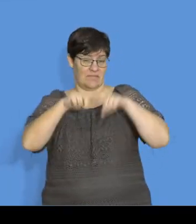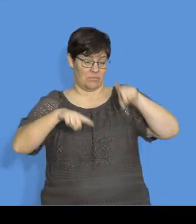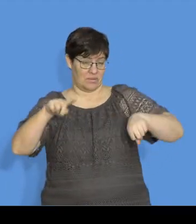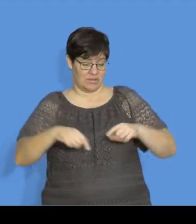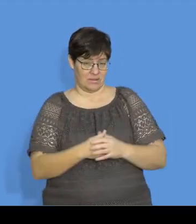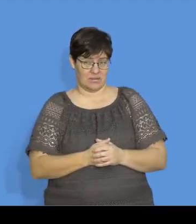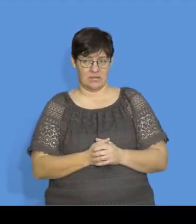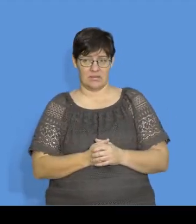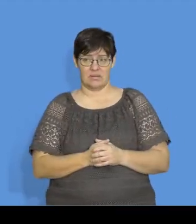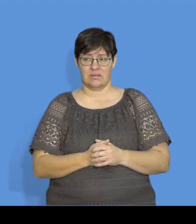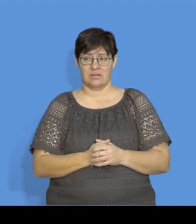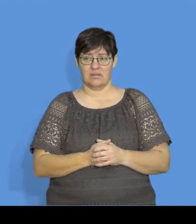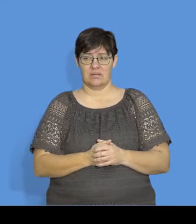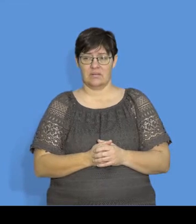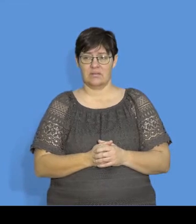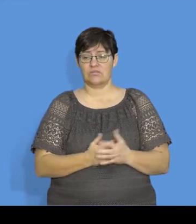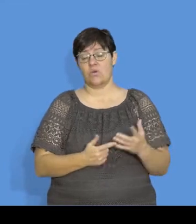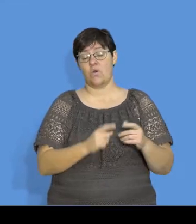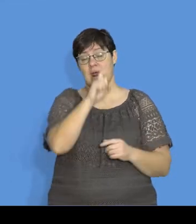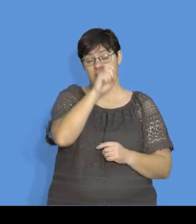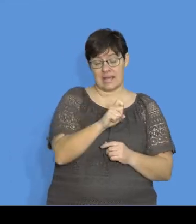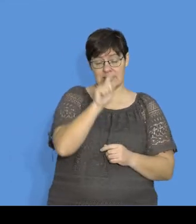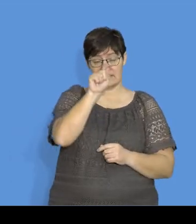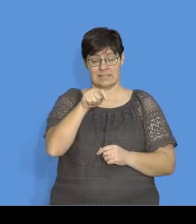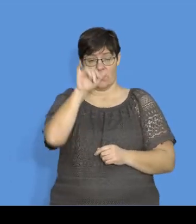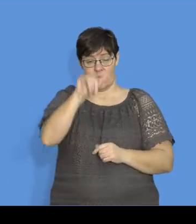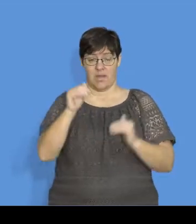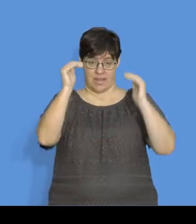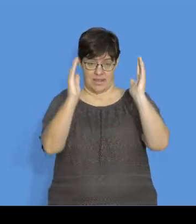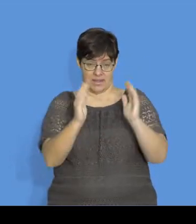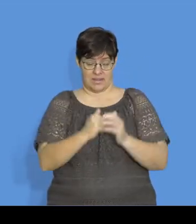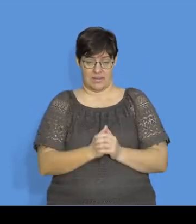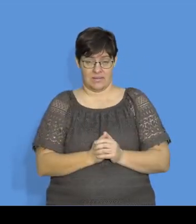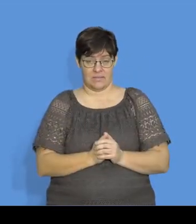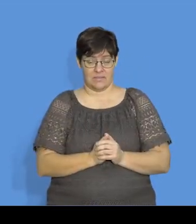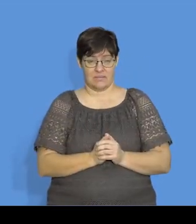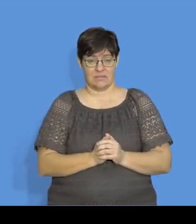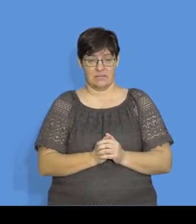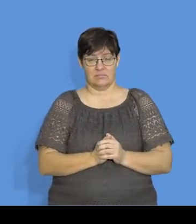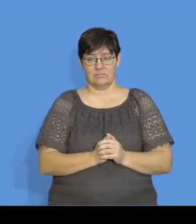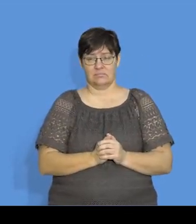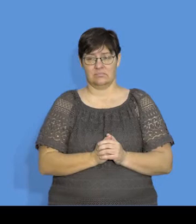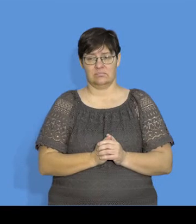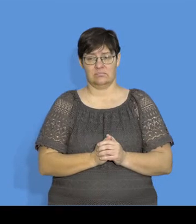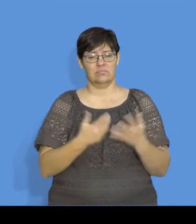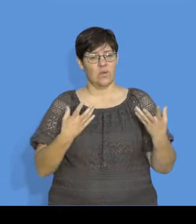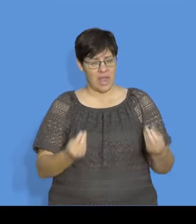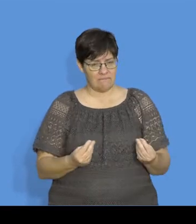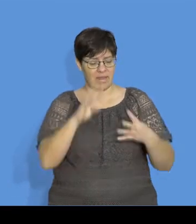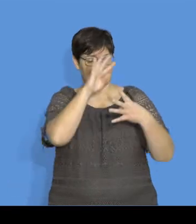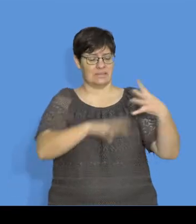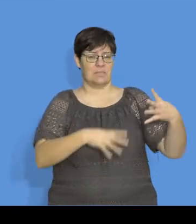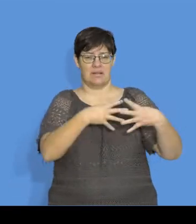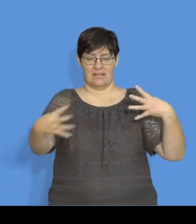variable. So it's the coordinate, which is x, y, okay? So we put those coordinates, we kind of have a